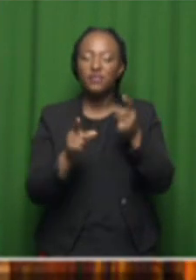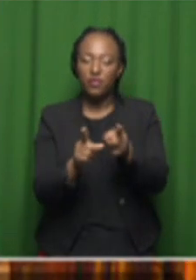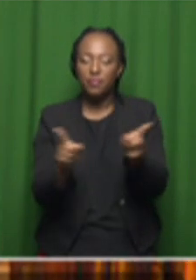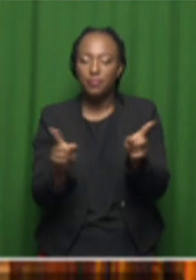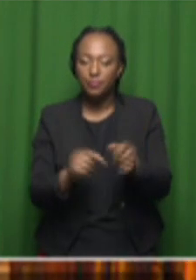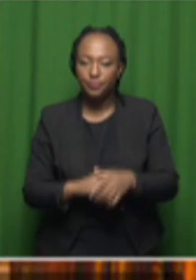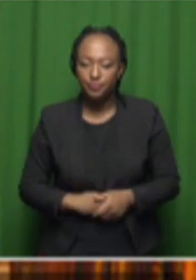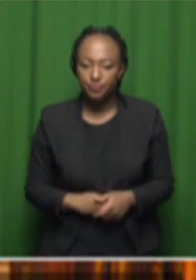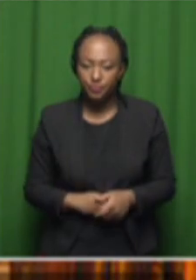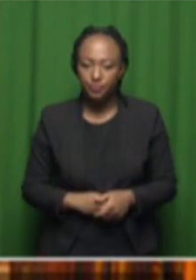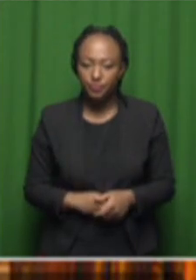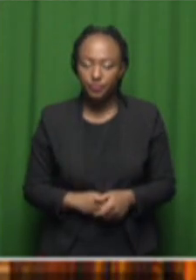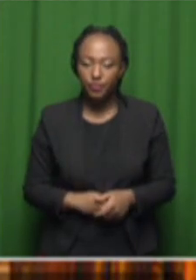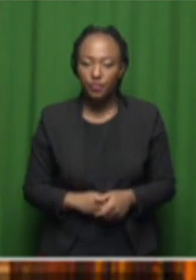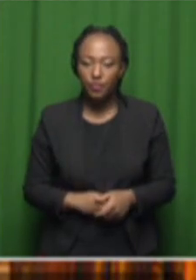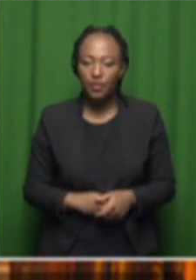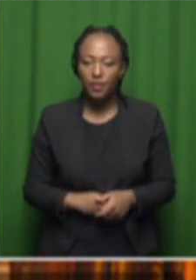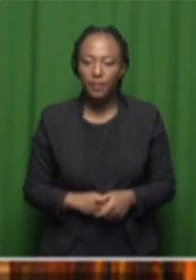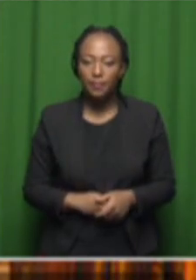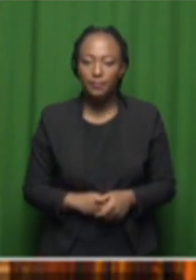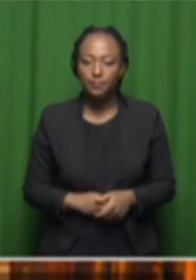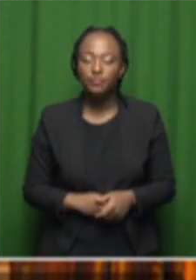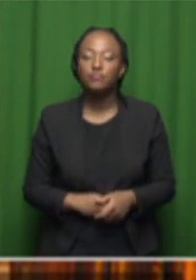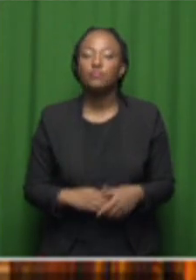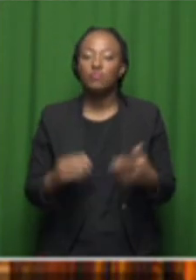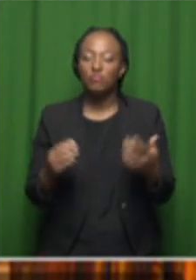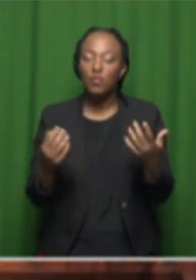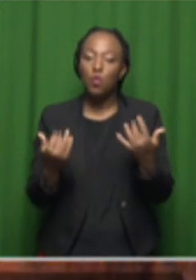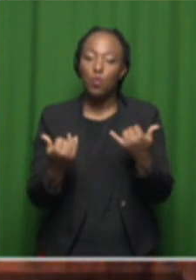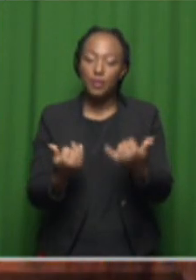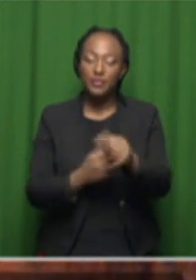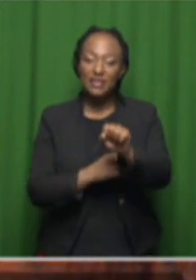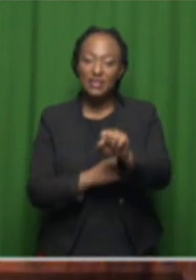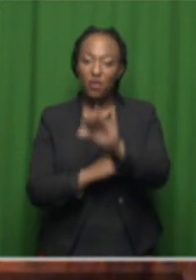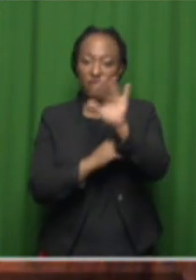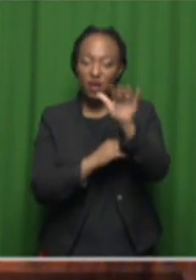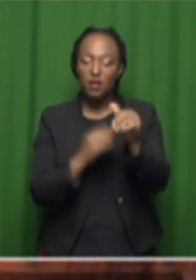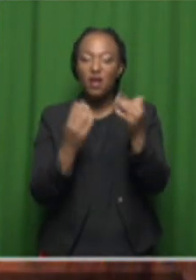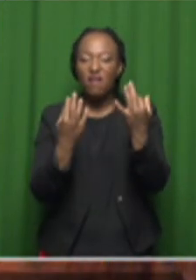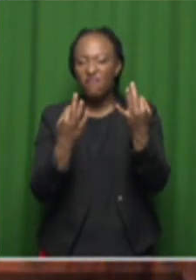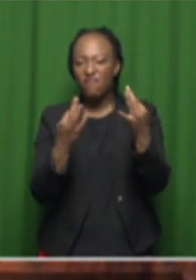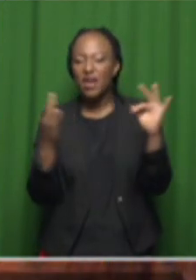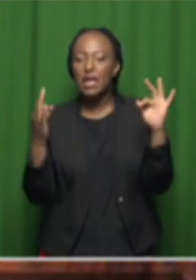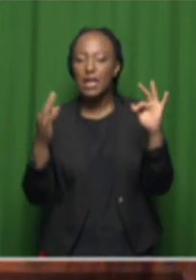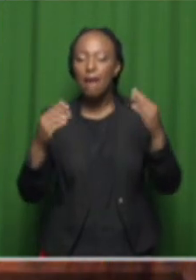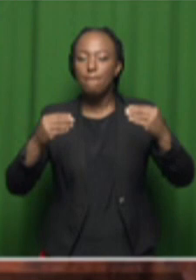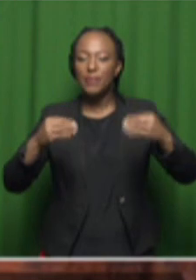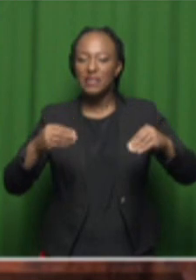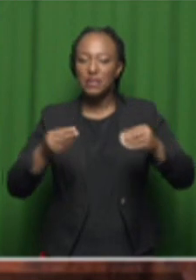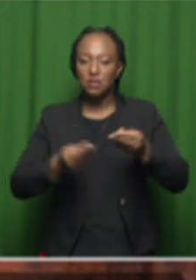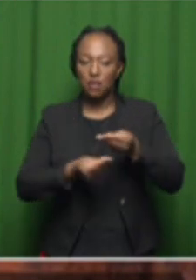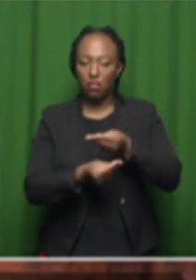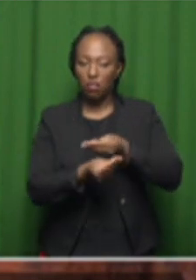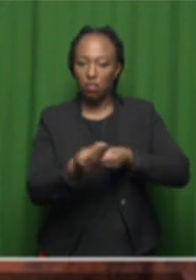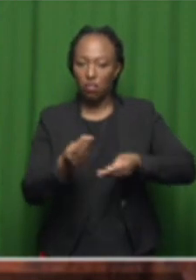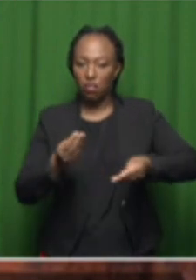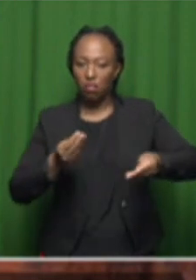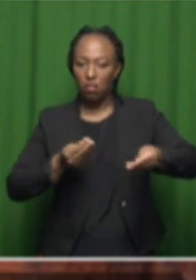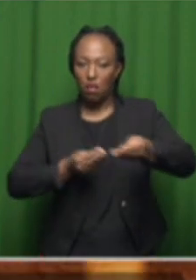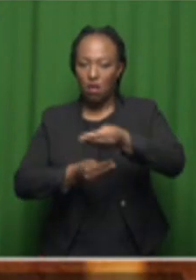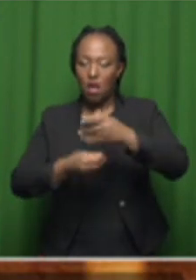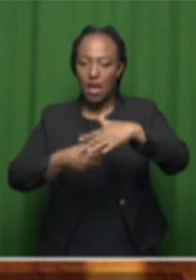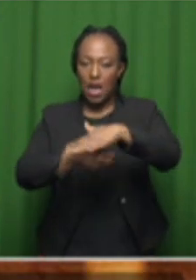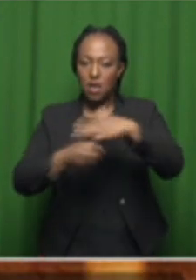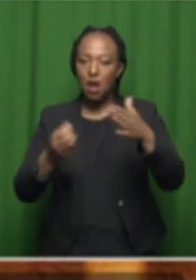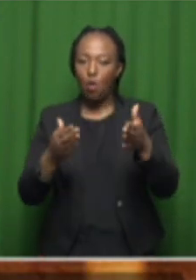Tapping into the Africa Continental Free Trade Area that has been set up, I Yeah. mean, it's a noble idea, and we're looking at the strides that have been